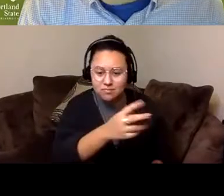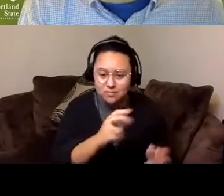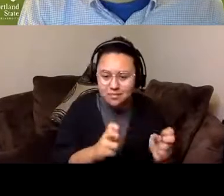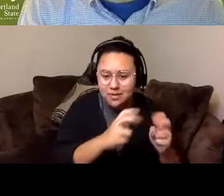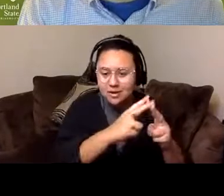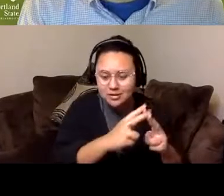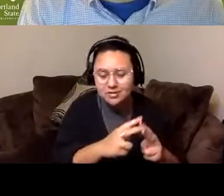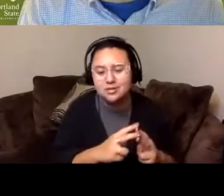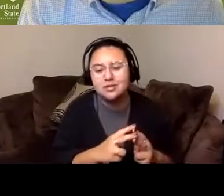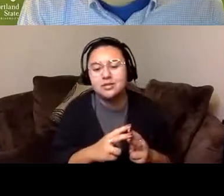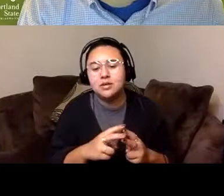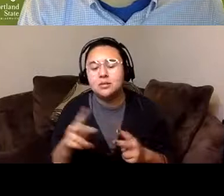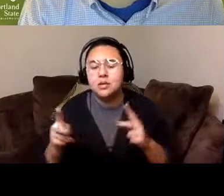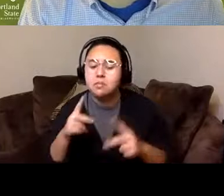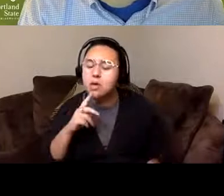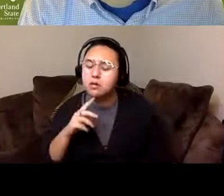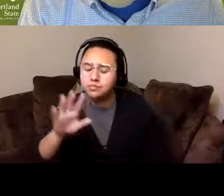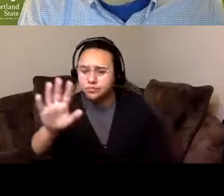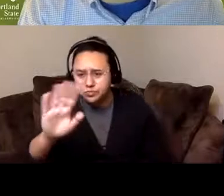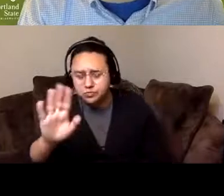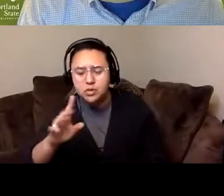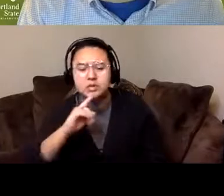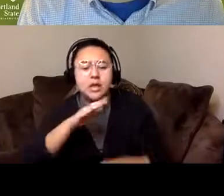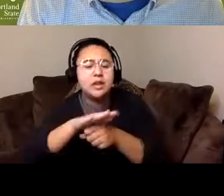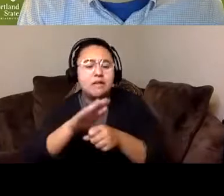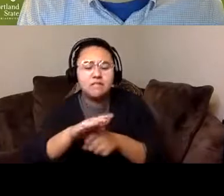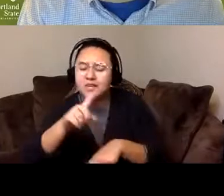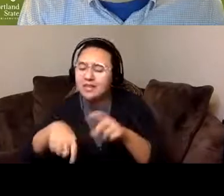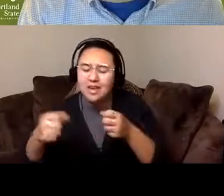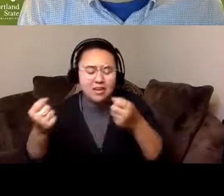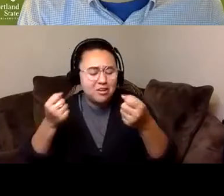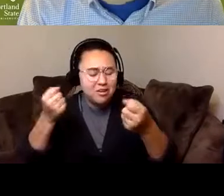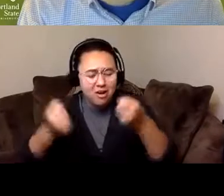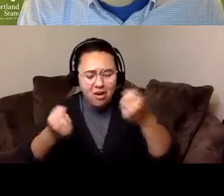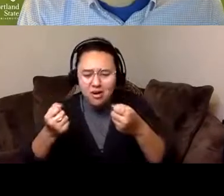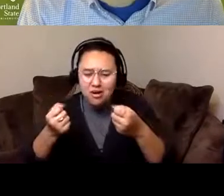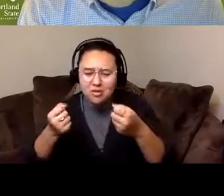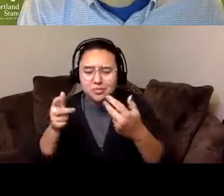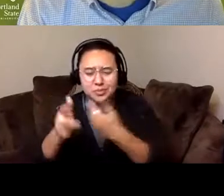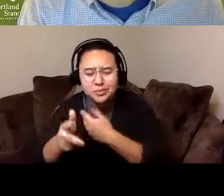stand up and say, enough is enough for car traffic and automobile traffic. These are,